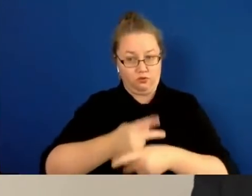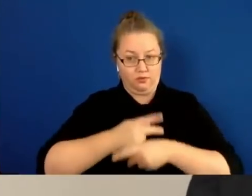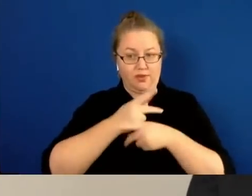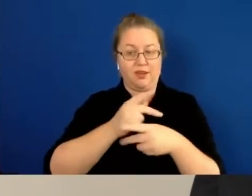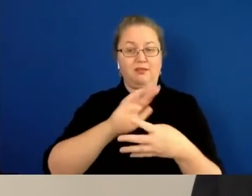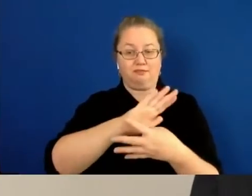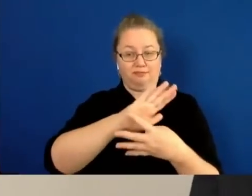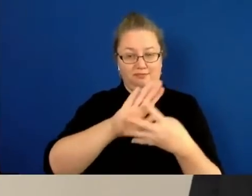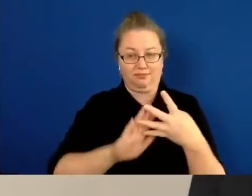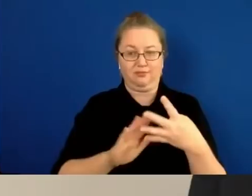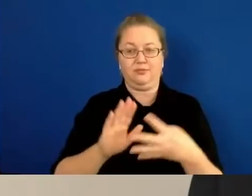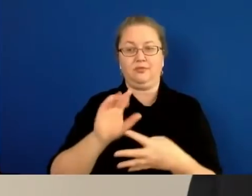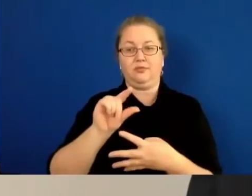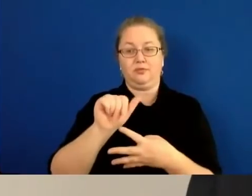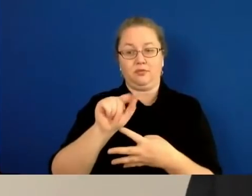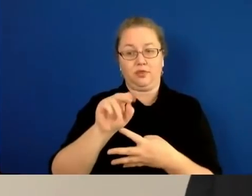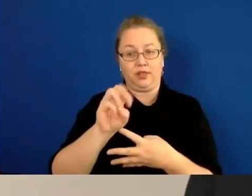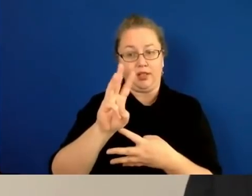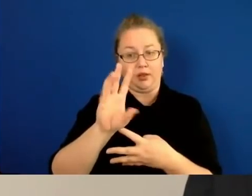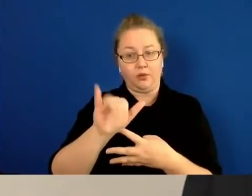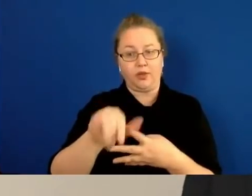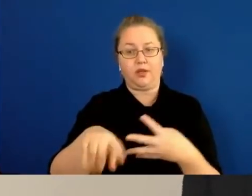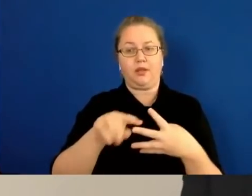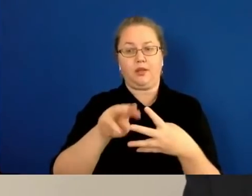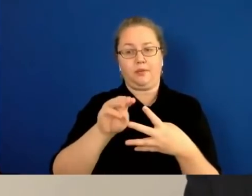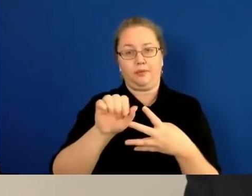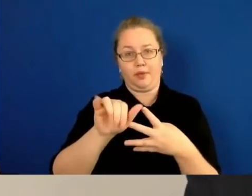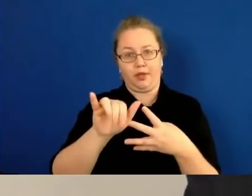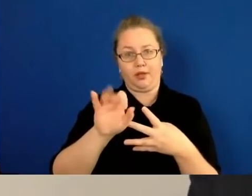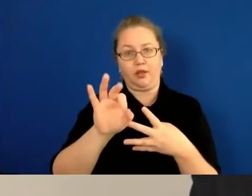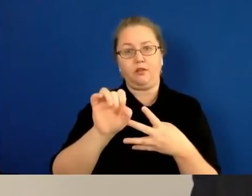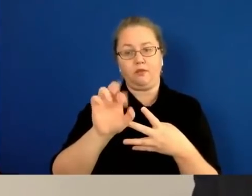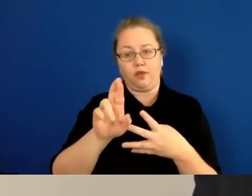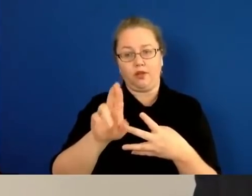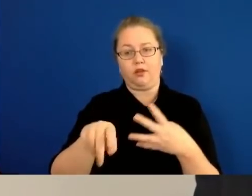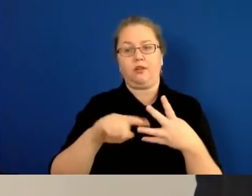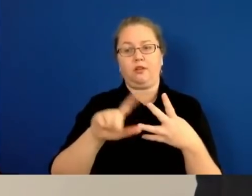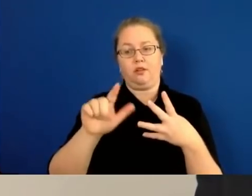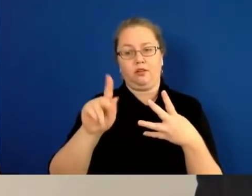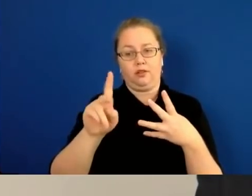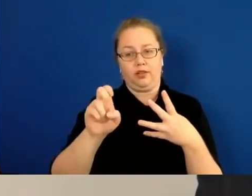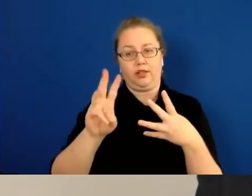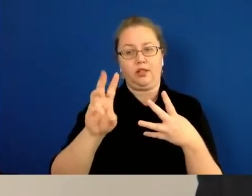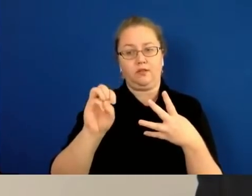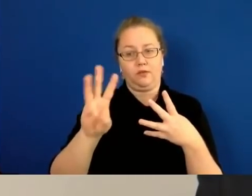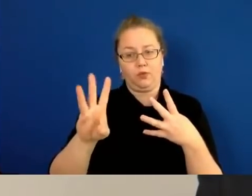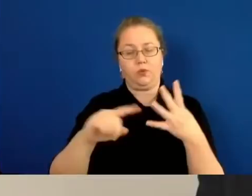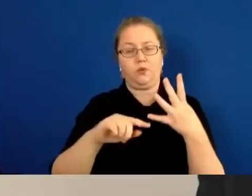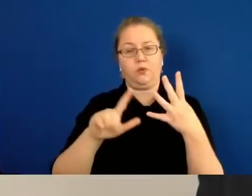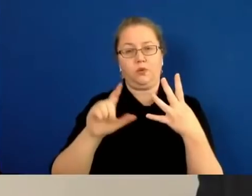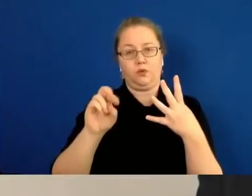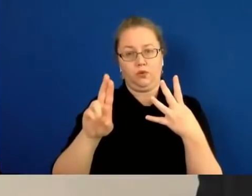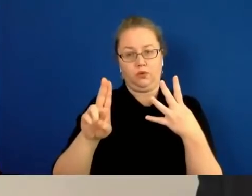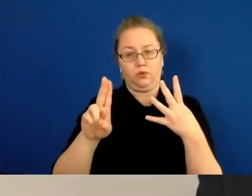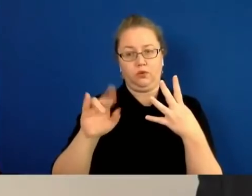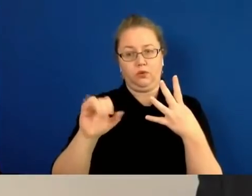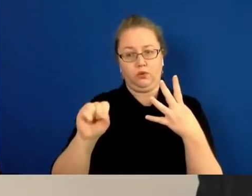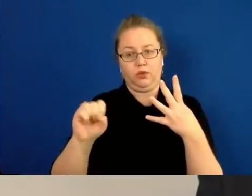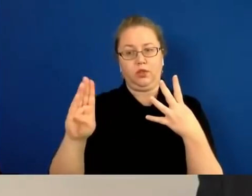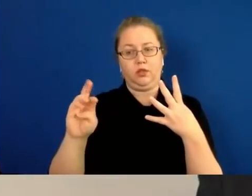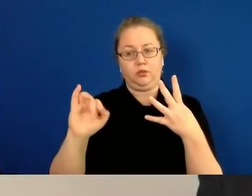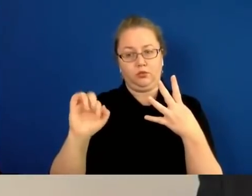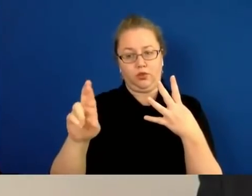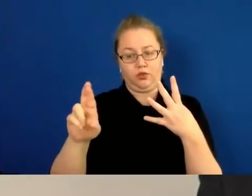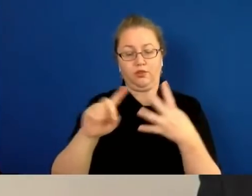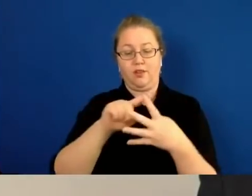5,714 people who are under active public health monitoring and 11,448 people who have recovered from